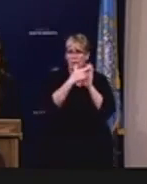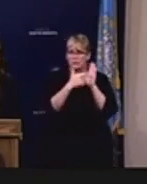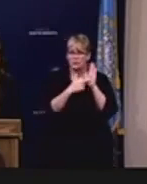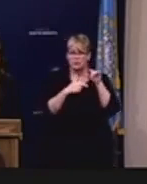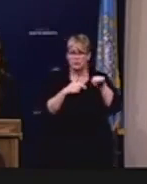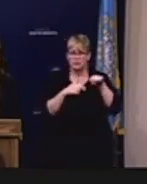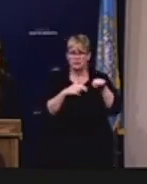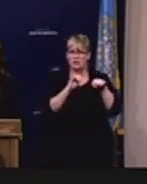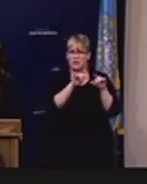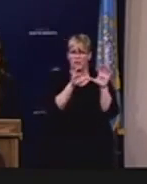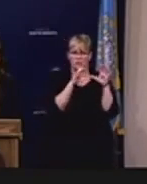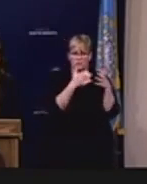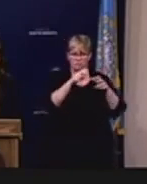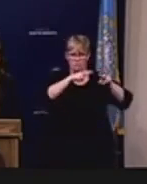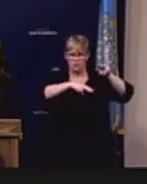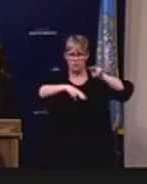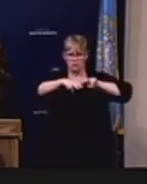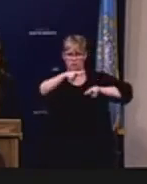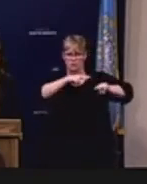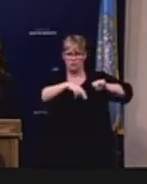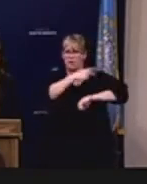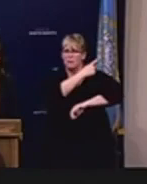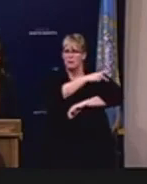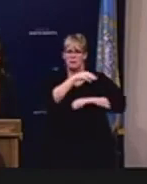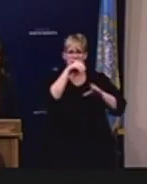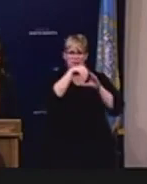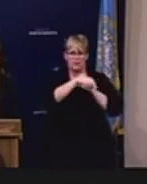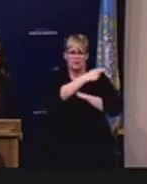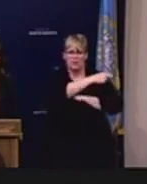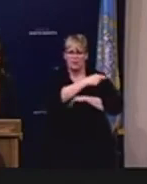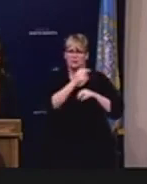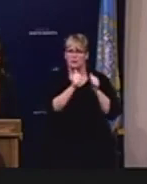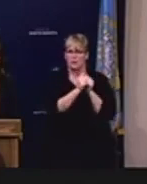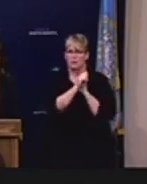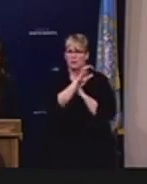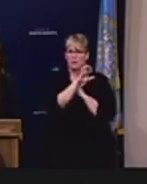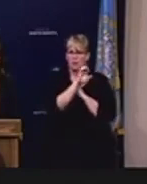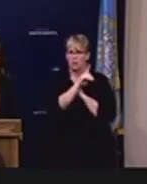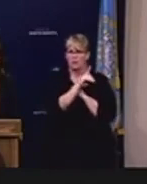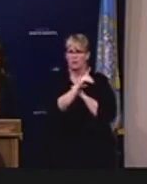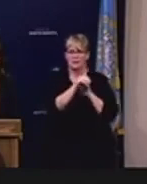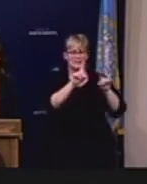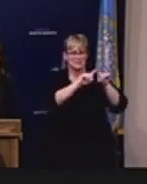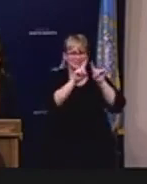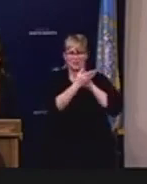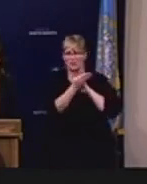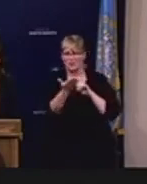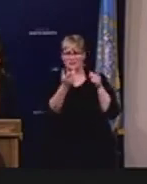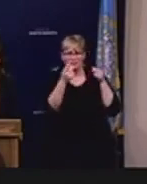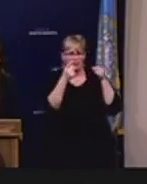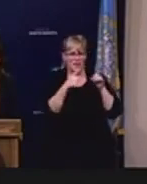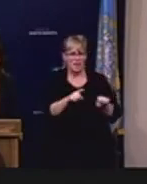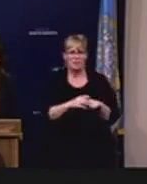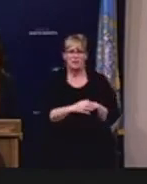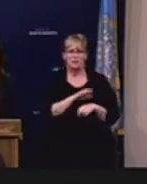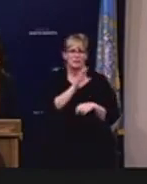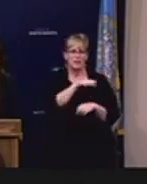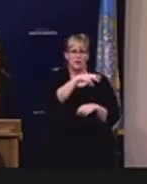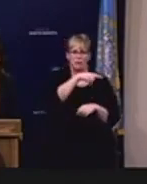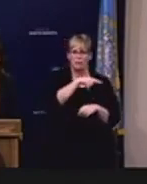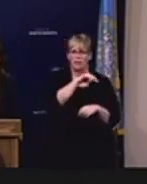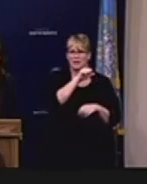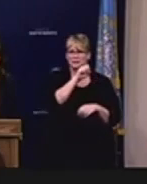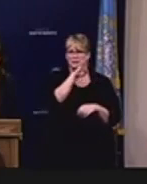just monitoring patients that are in our hospitals with COVID. All different things are happening there: convalescent plasma,